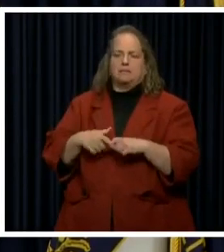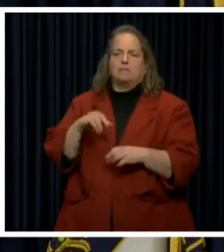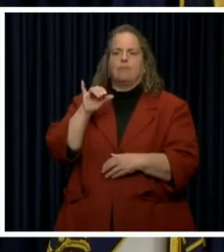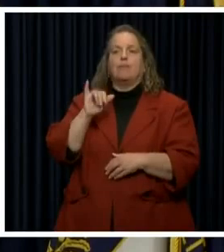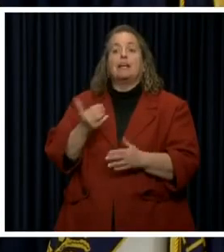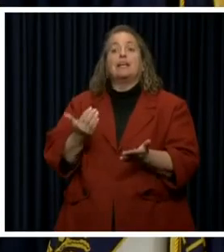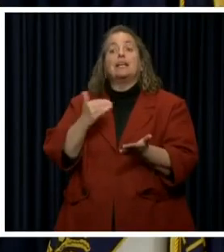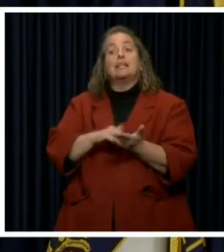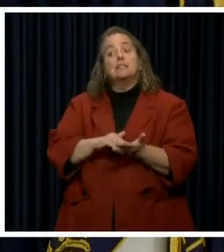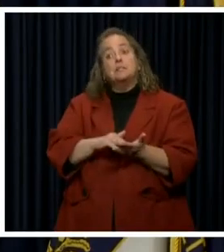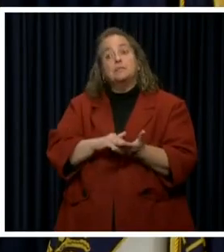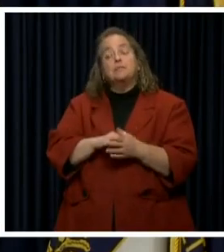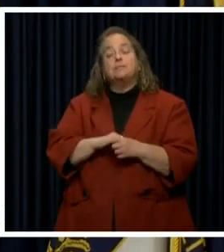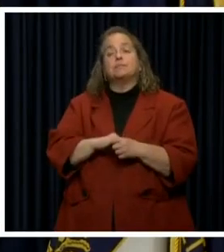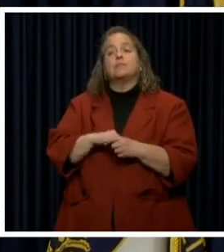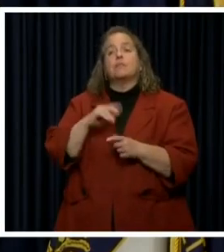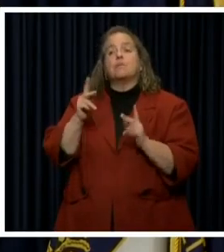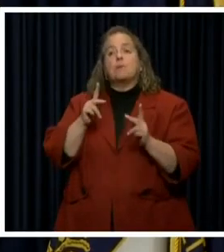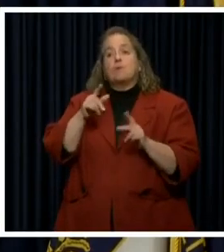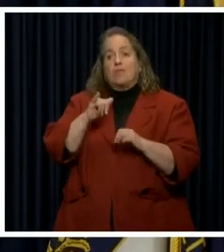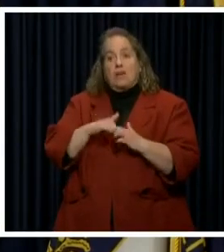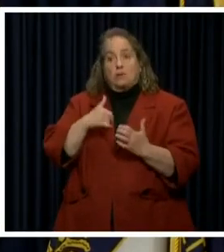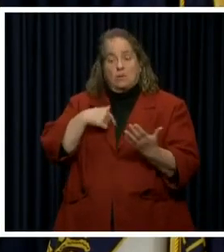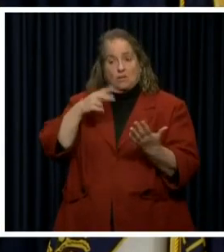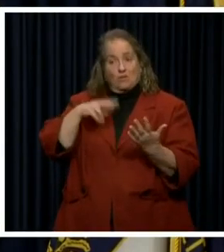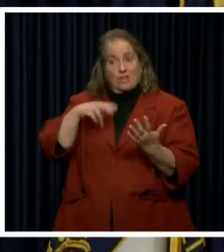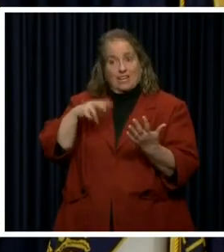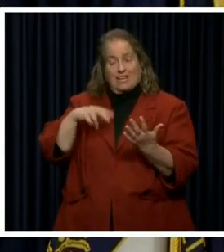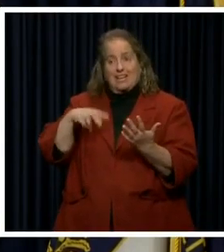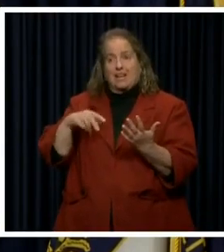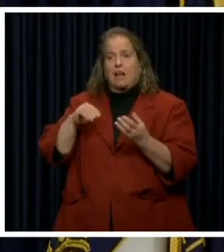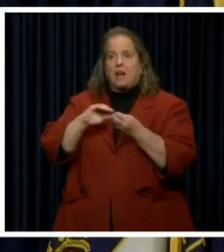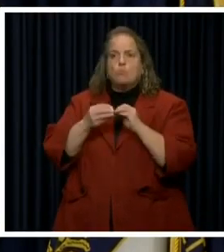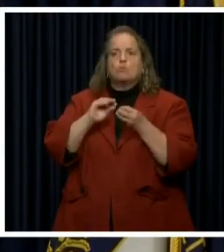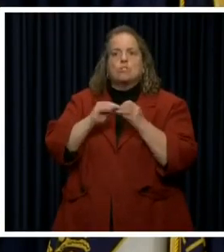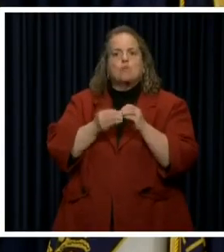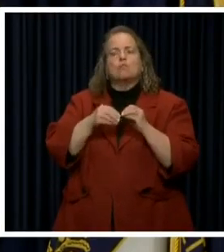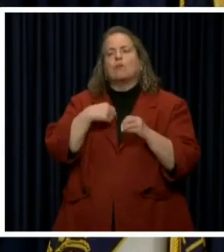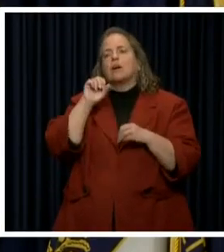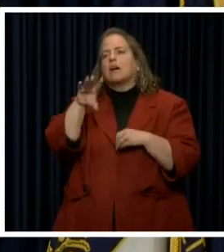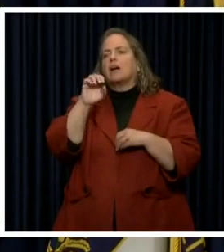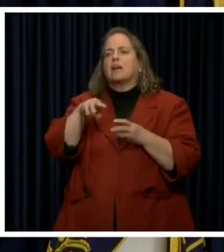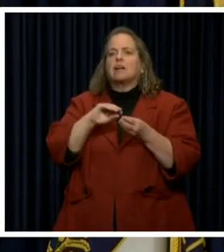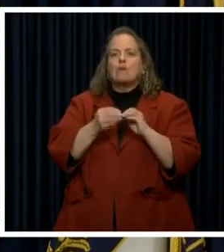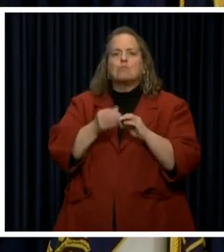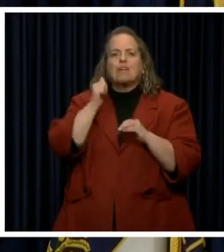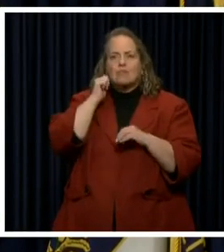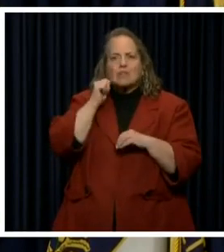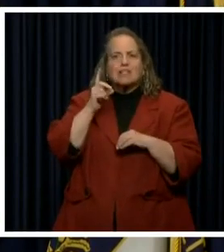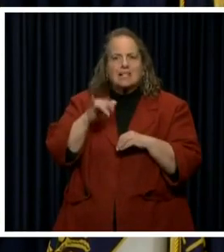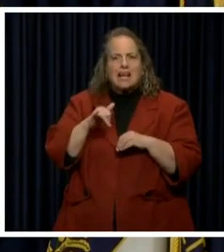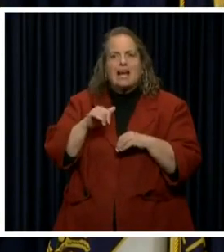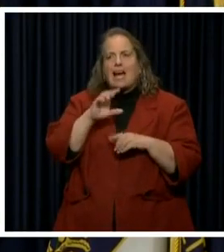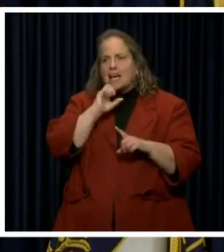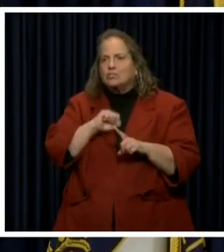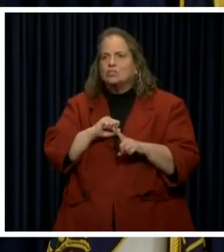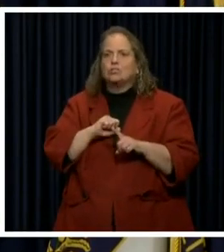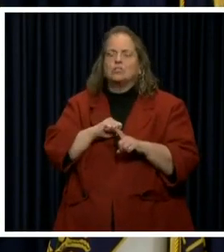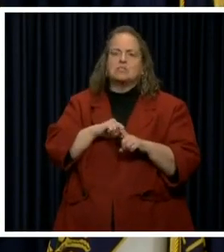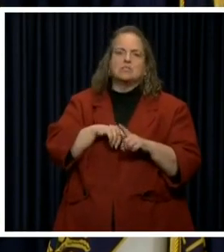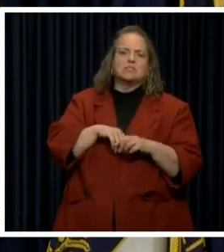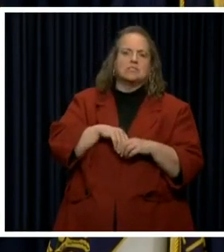again, the people that we read about, and we do it every day, don't we? Ages